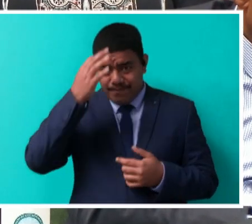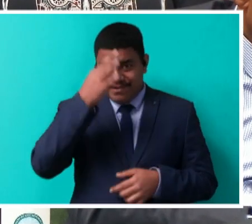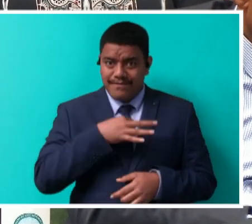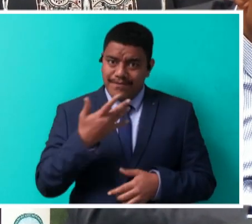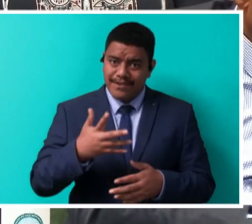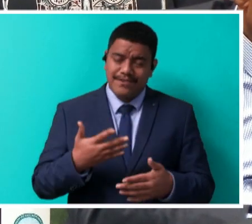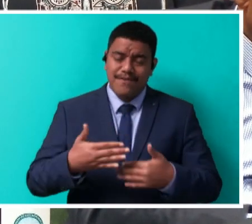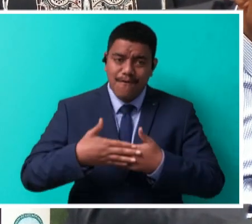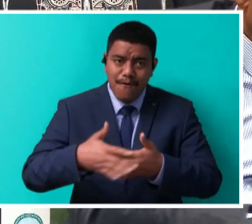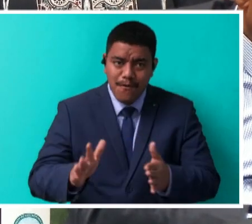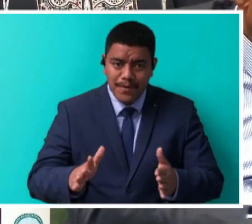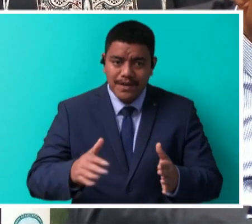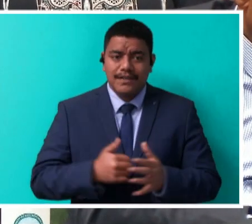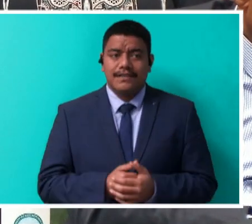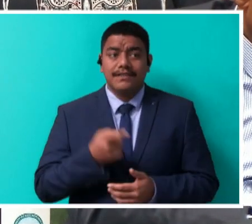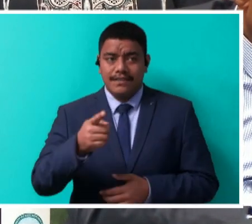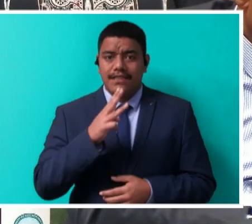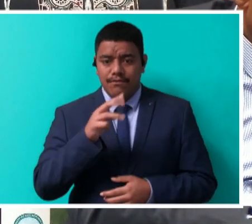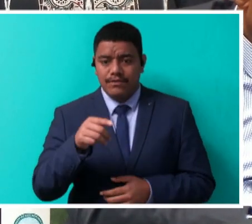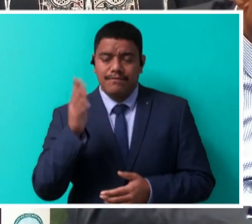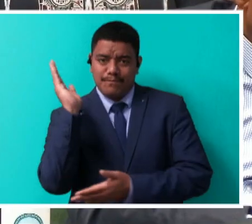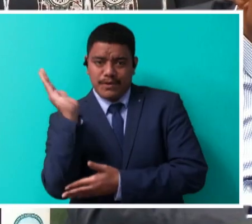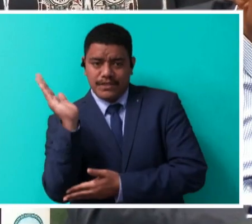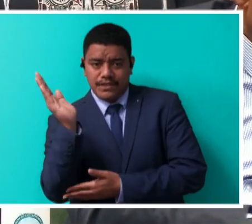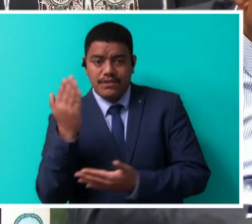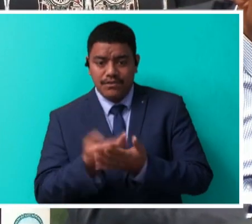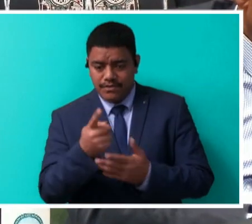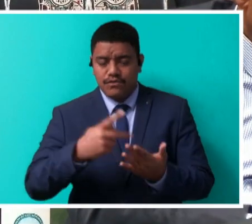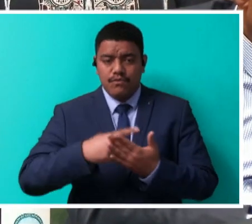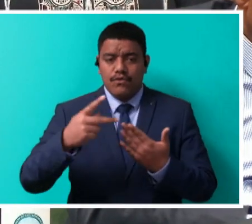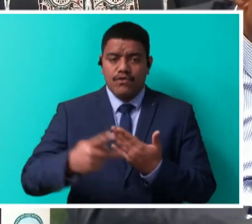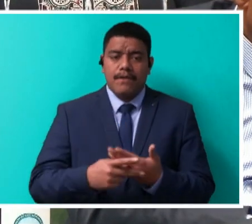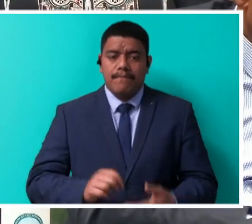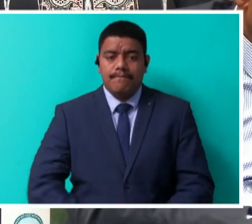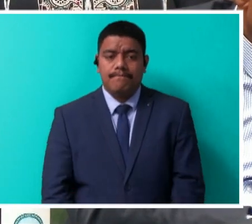it, there was a presentation on this program.